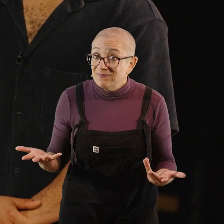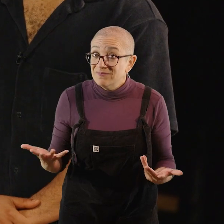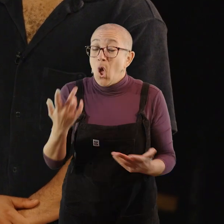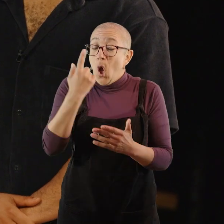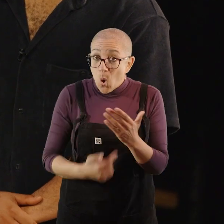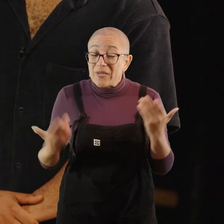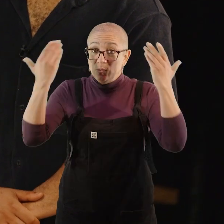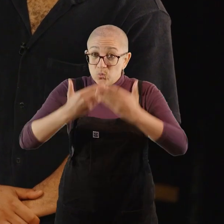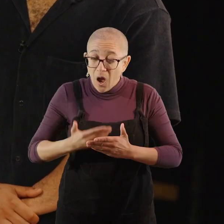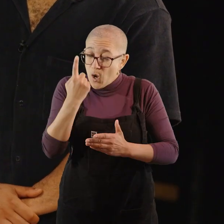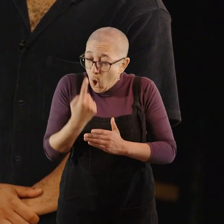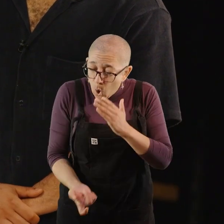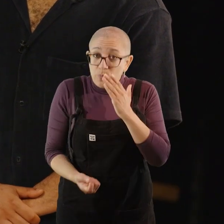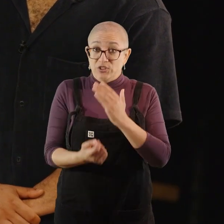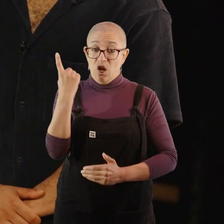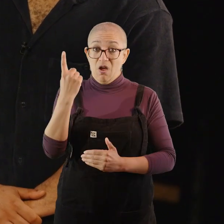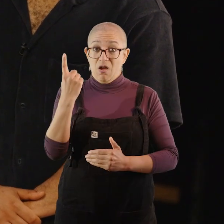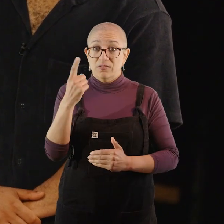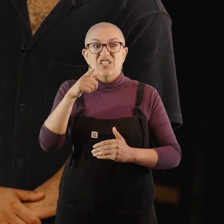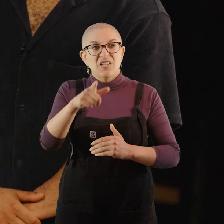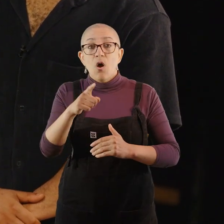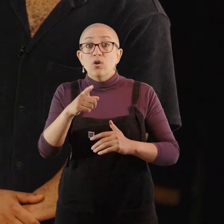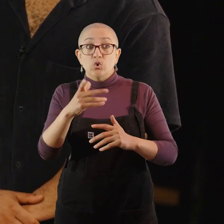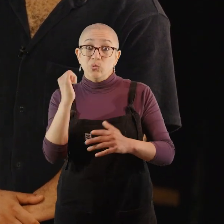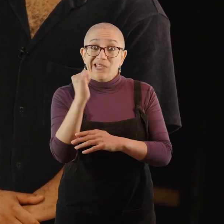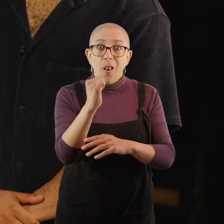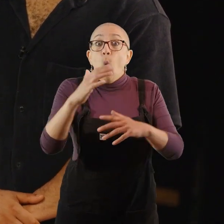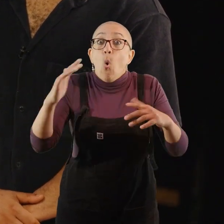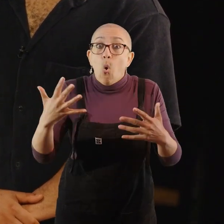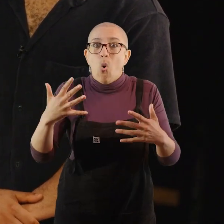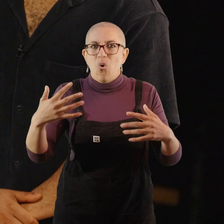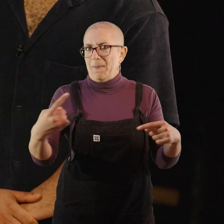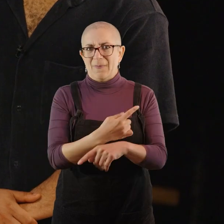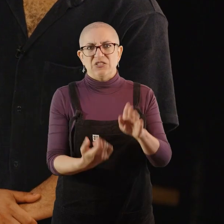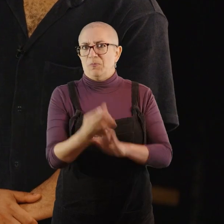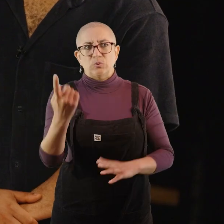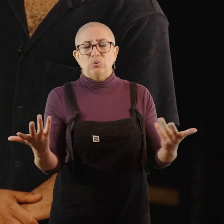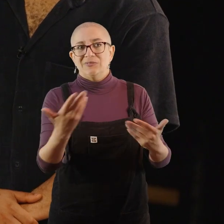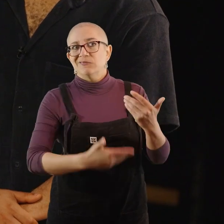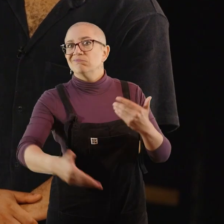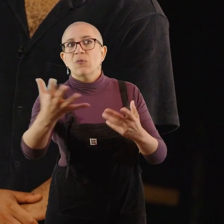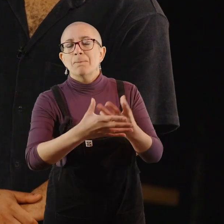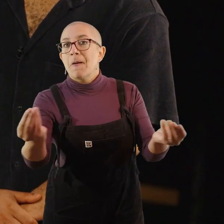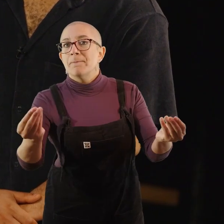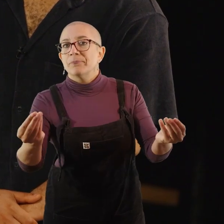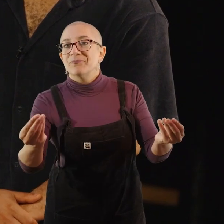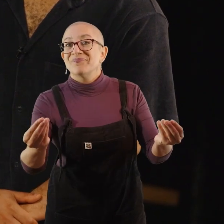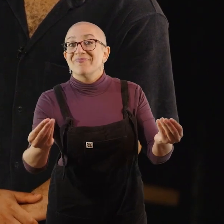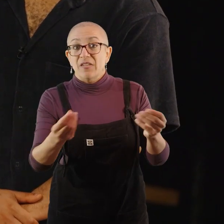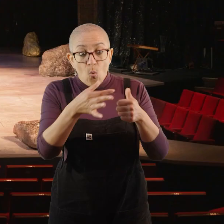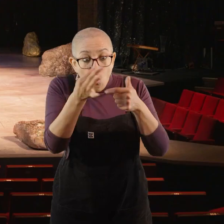this night, it's only now, it has to happen, or we miss our shot. Yeah. it's all of these things that make all